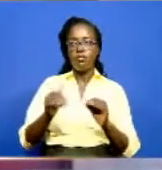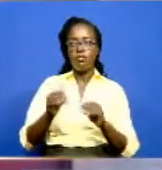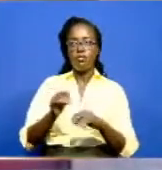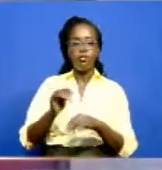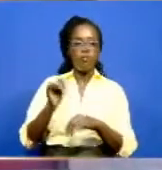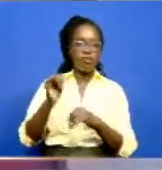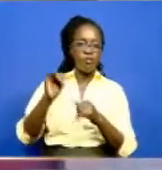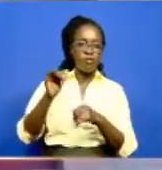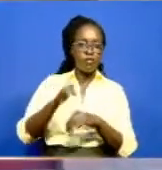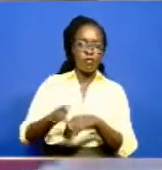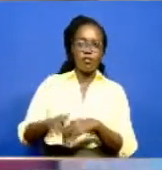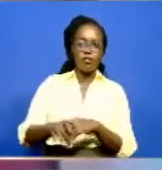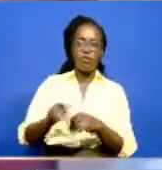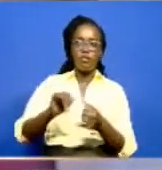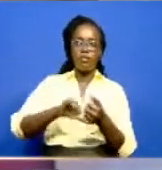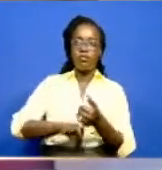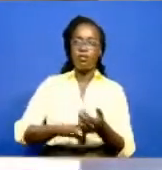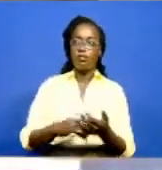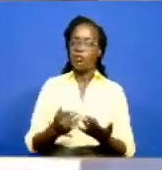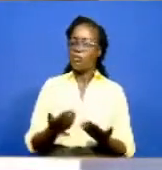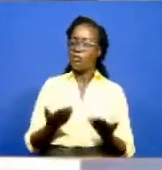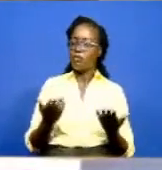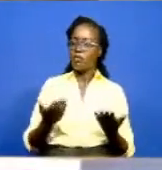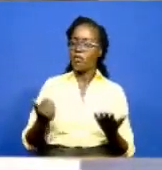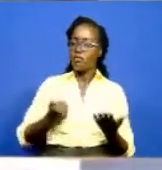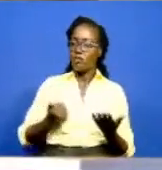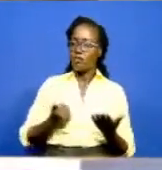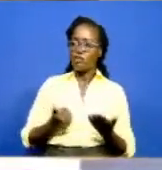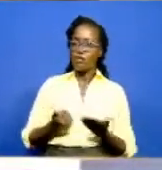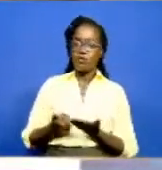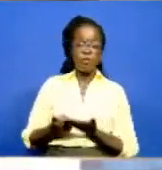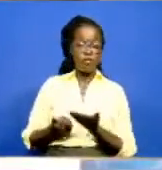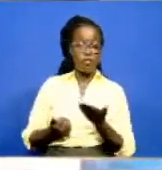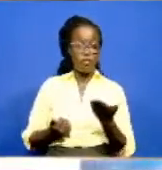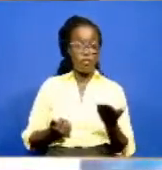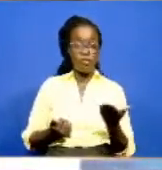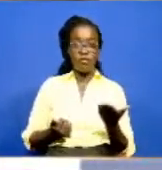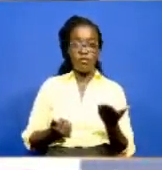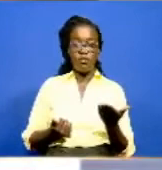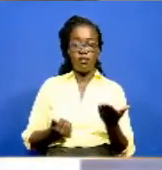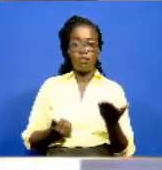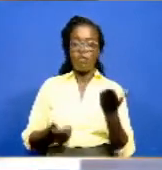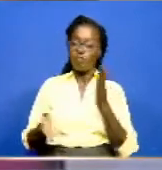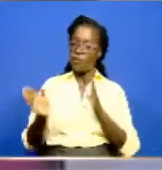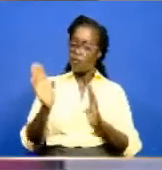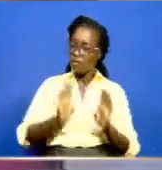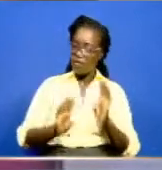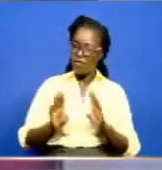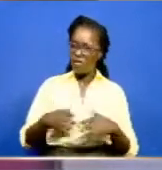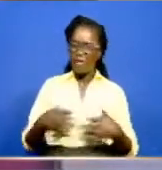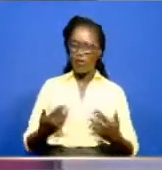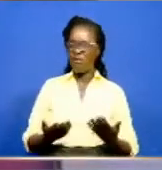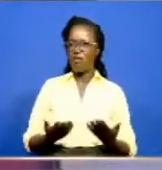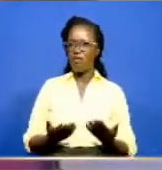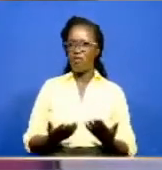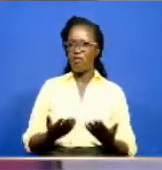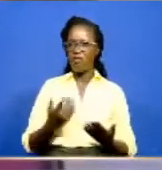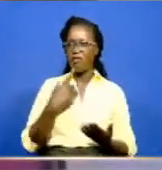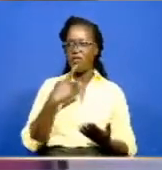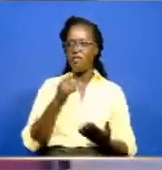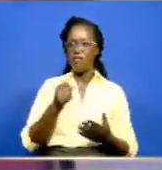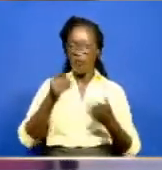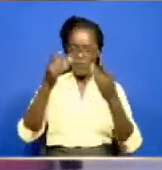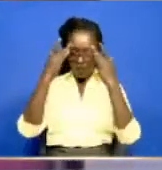marriages. Angalia the way our girls there uko outside vile wana behave nini na nini. So